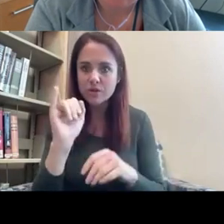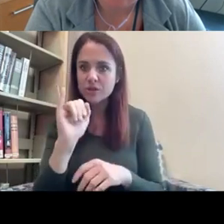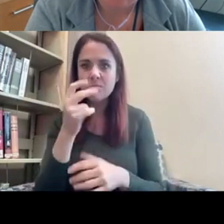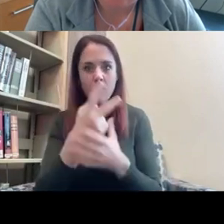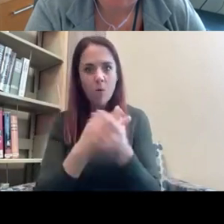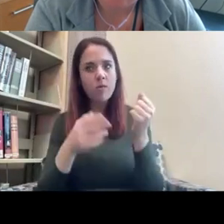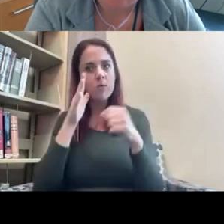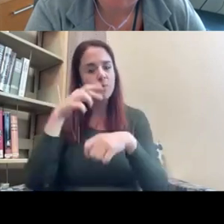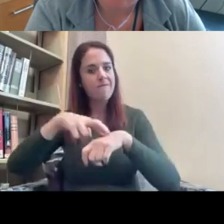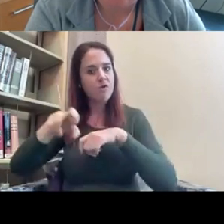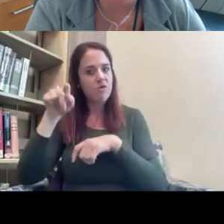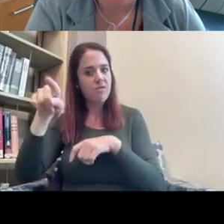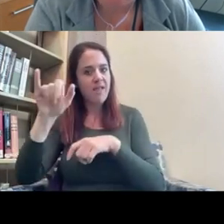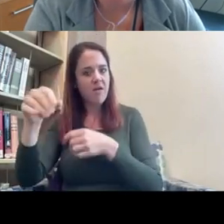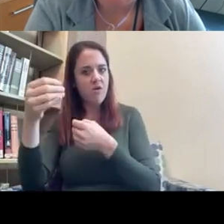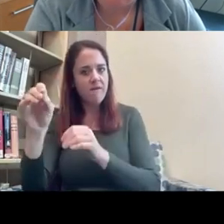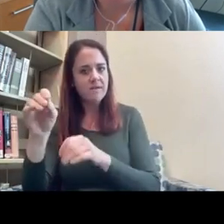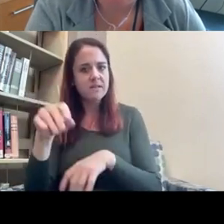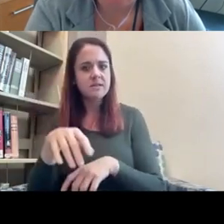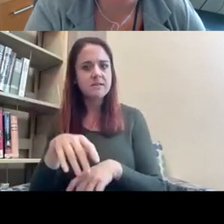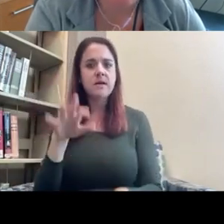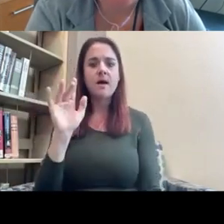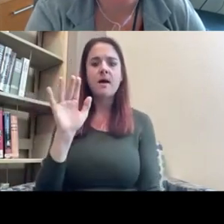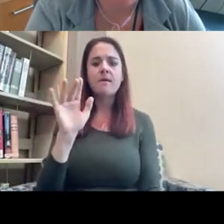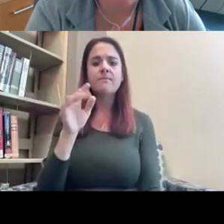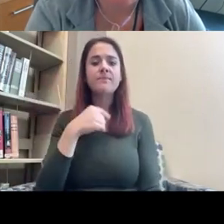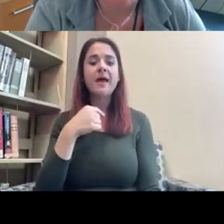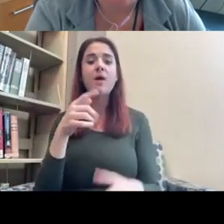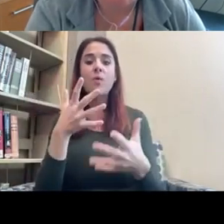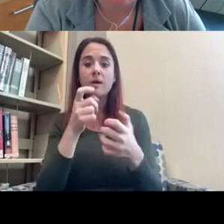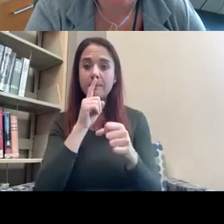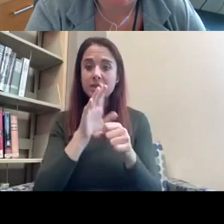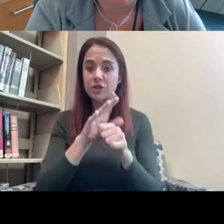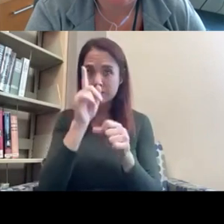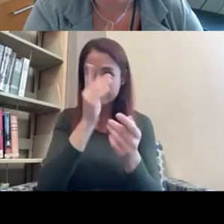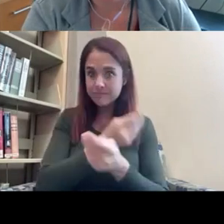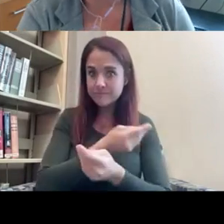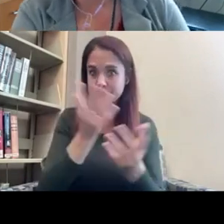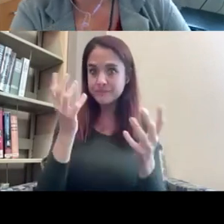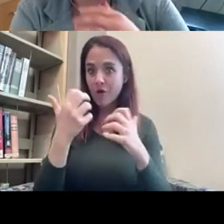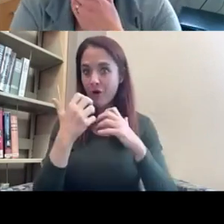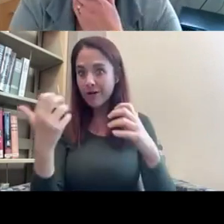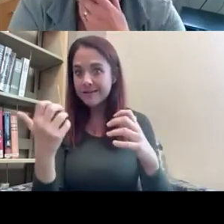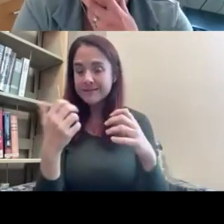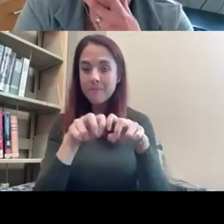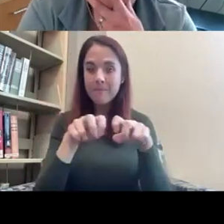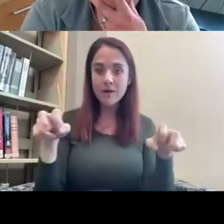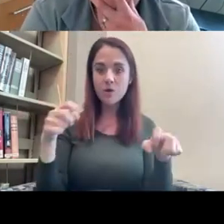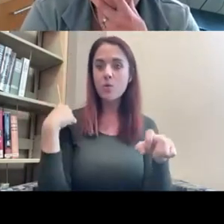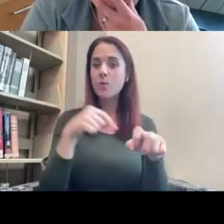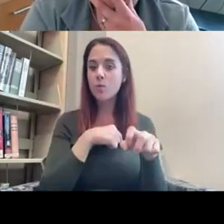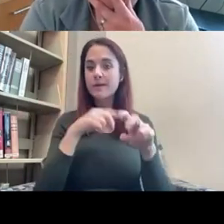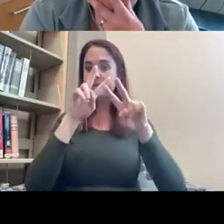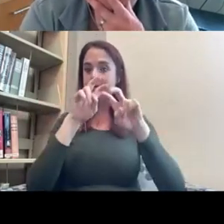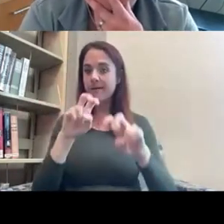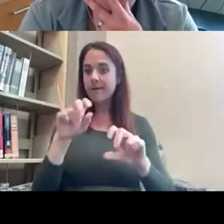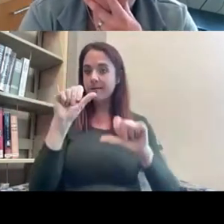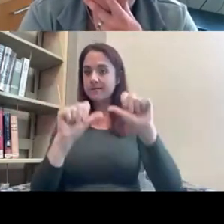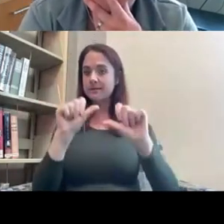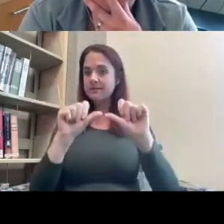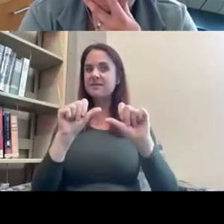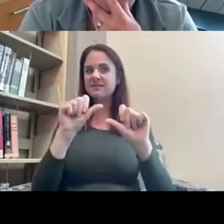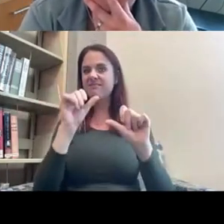So that is something I want to make sure everybody on the panel and our audience is aware of, that we do those kind of assessments, which